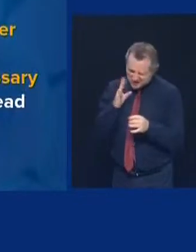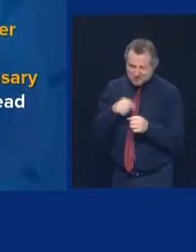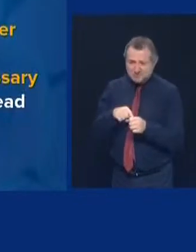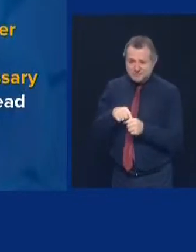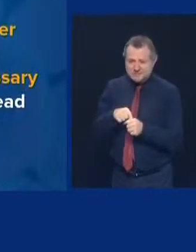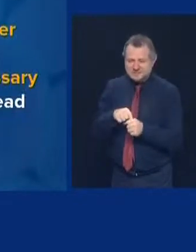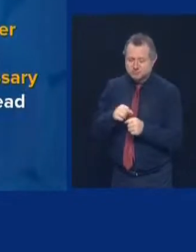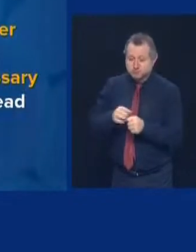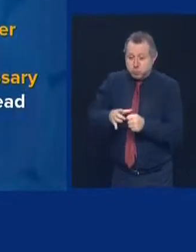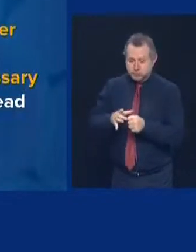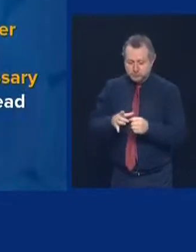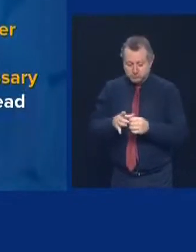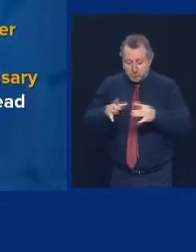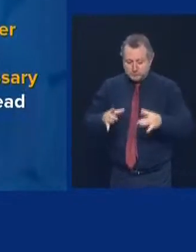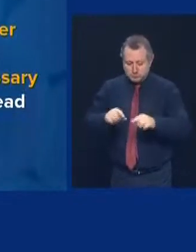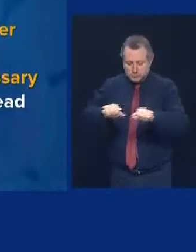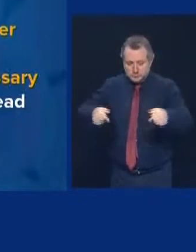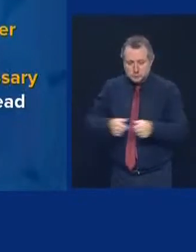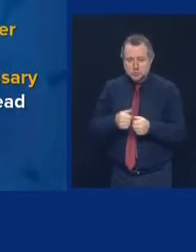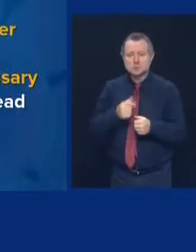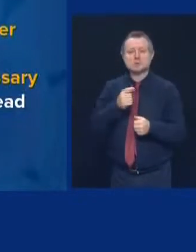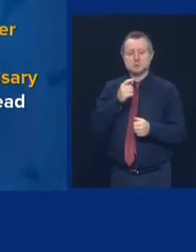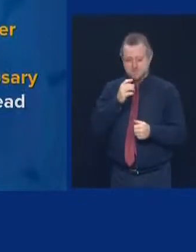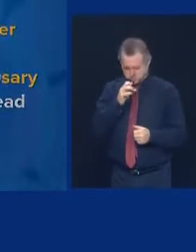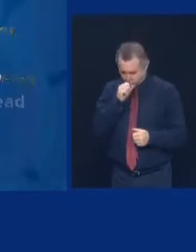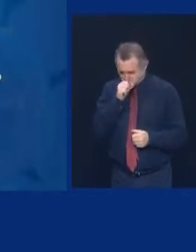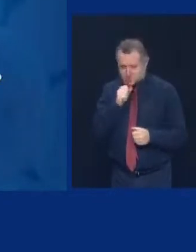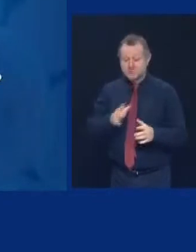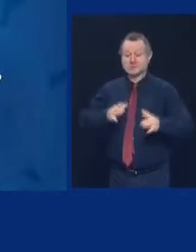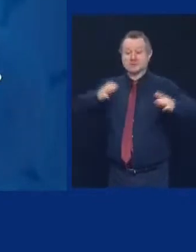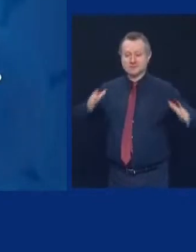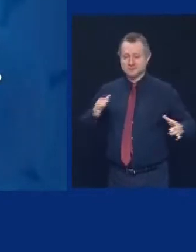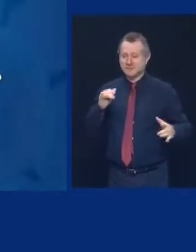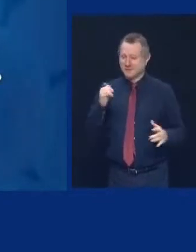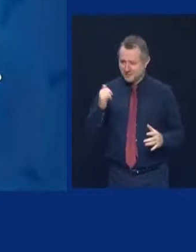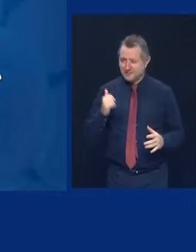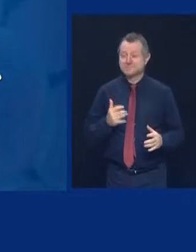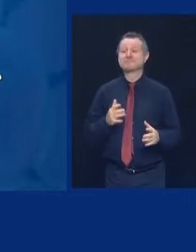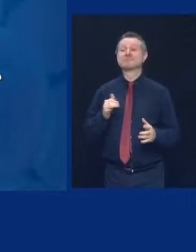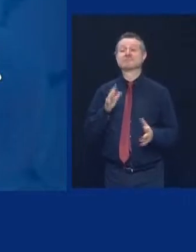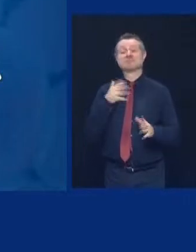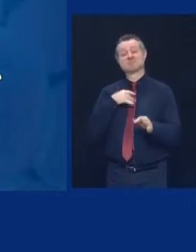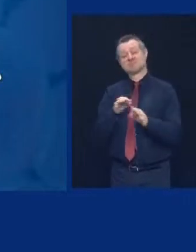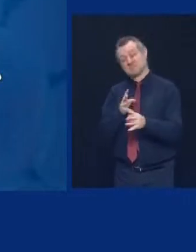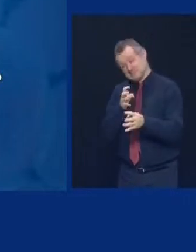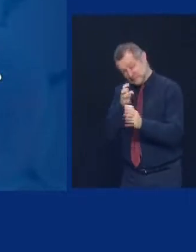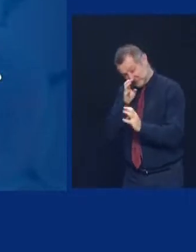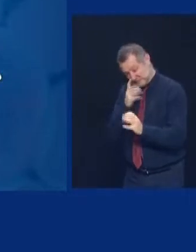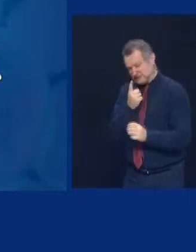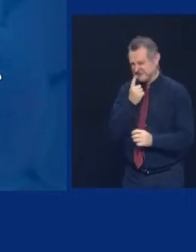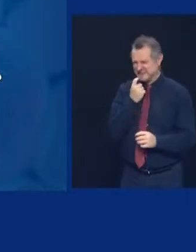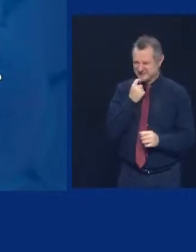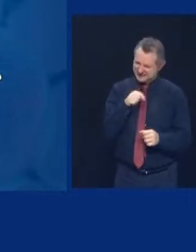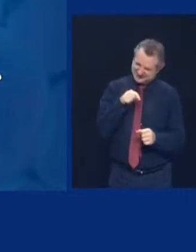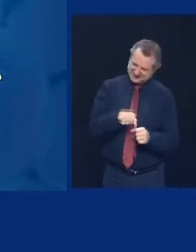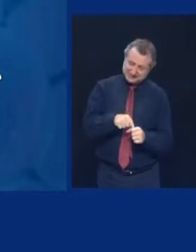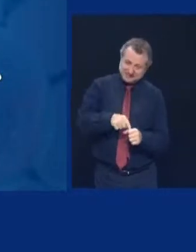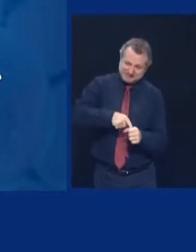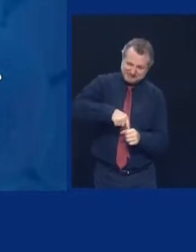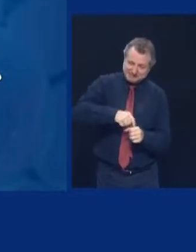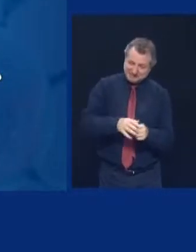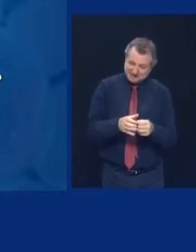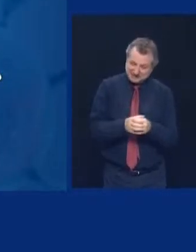restrictions in the red zone, reducing the restrictions in the orange zone and the yellow zone.